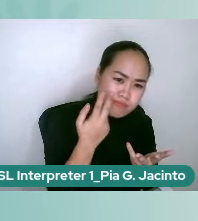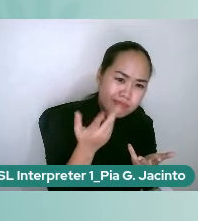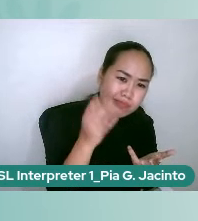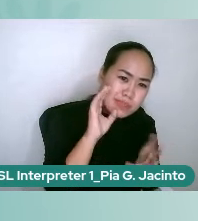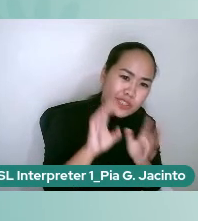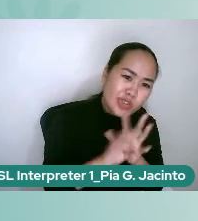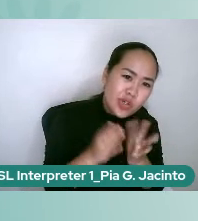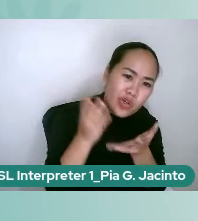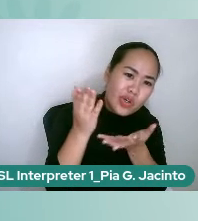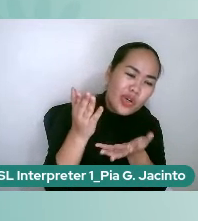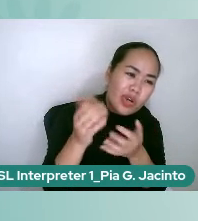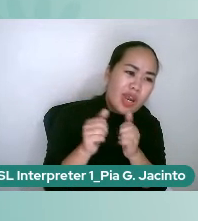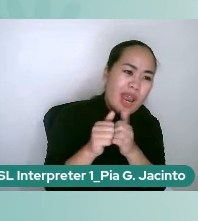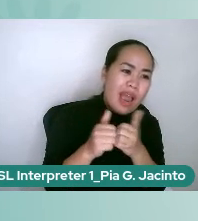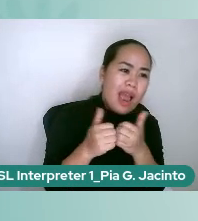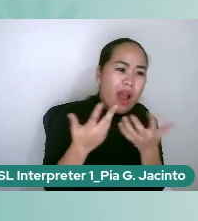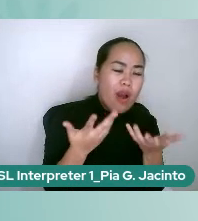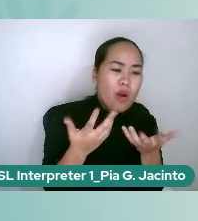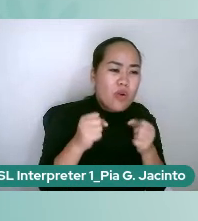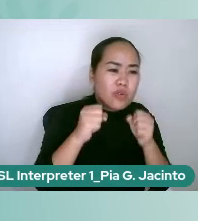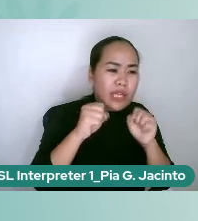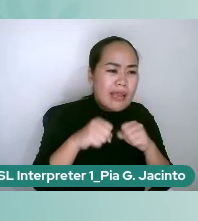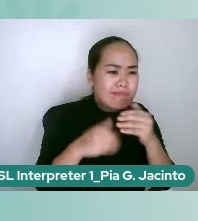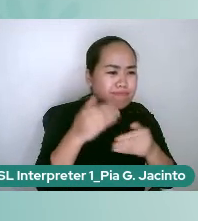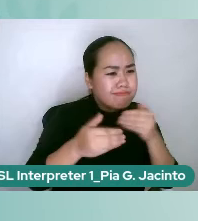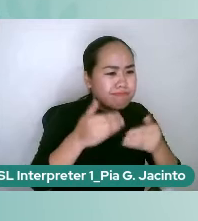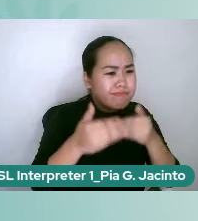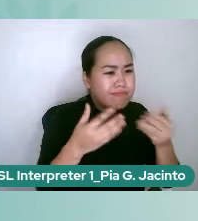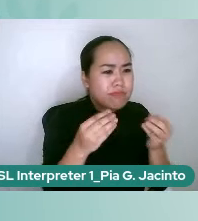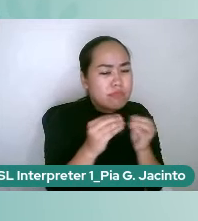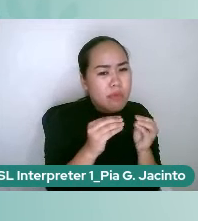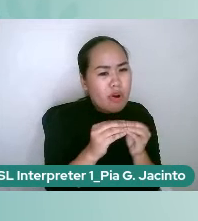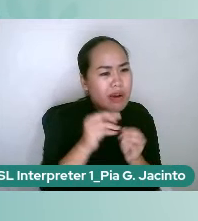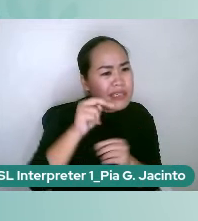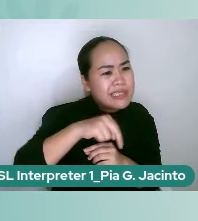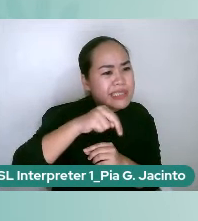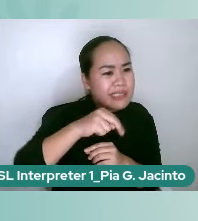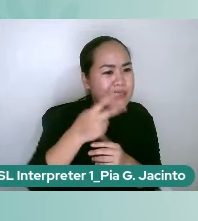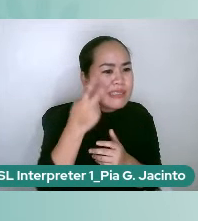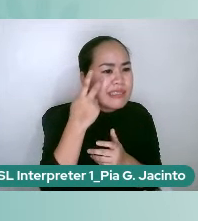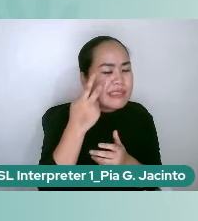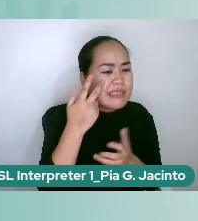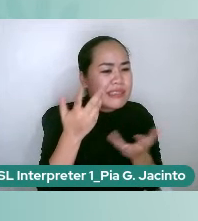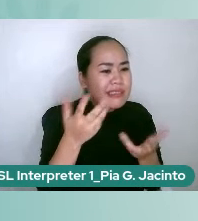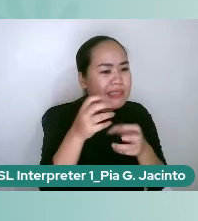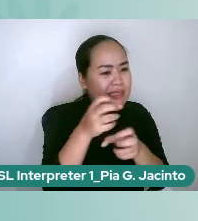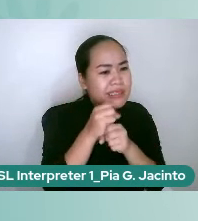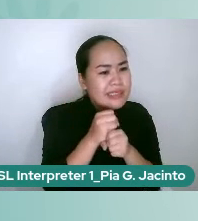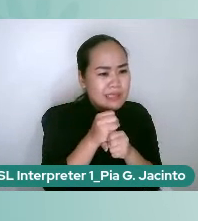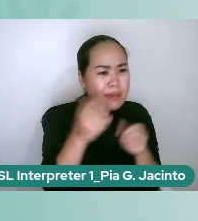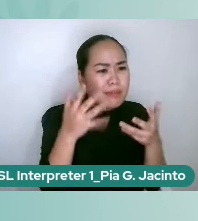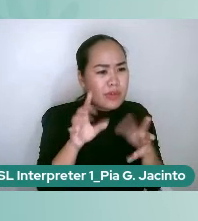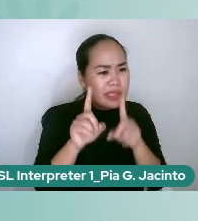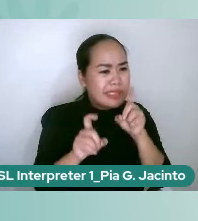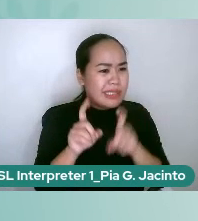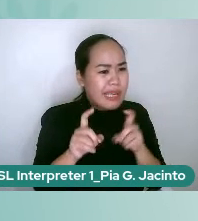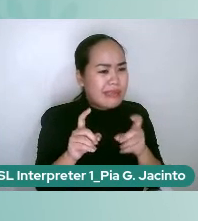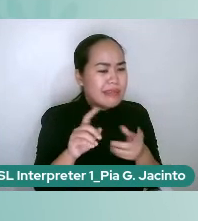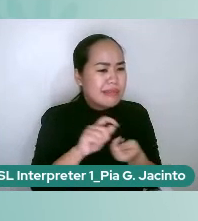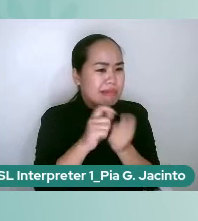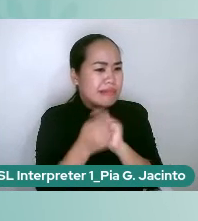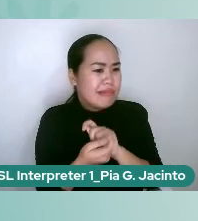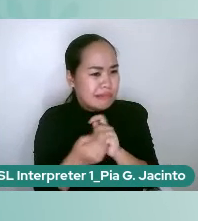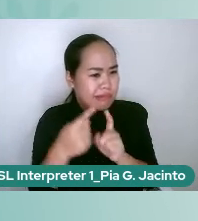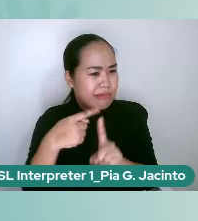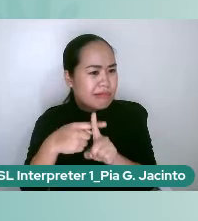cycle threshold, how many PCR cycles needed to be undertaken before the test turned positive.